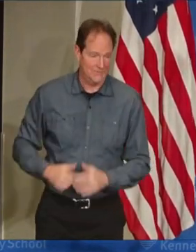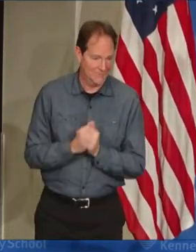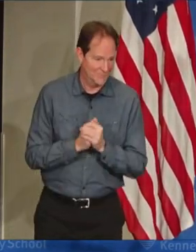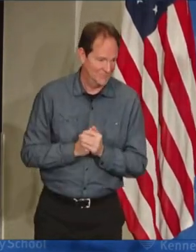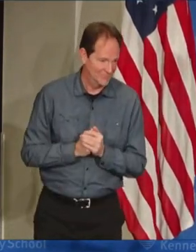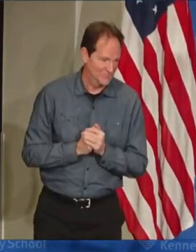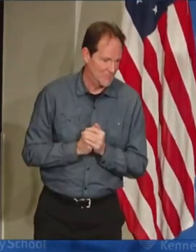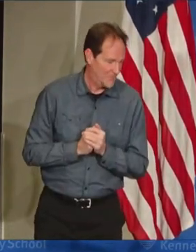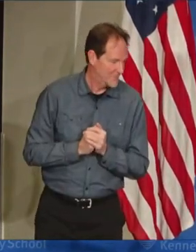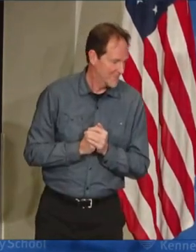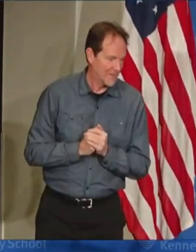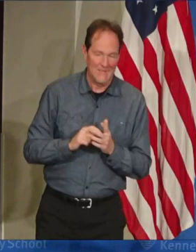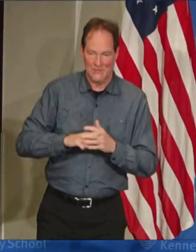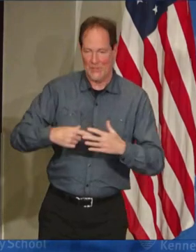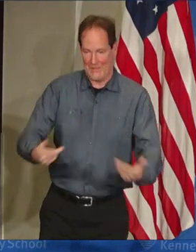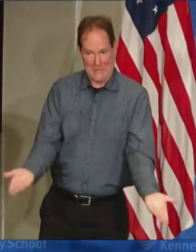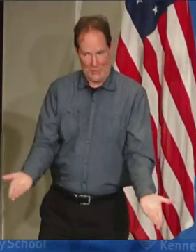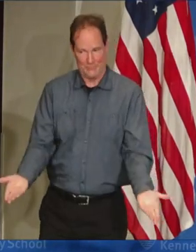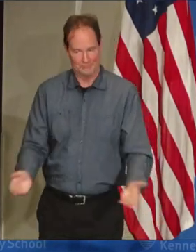Why not start where we are?